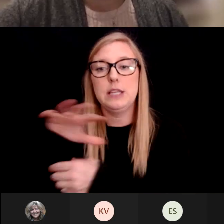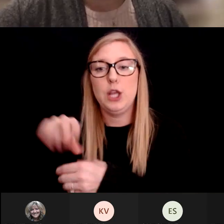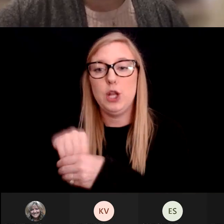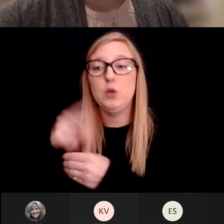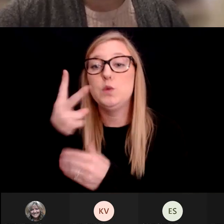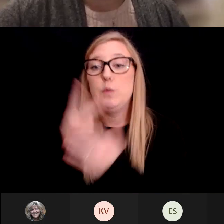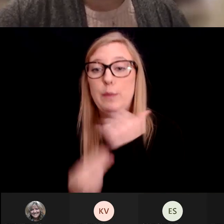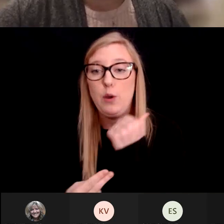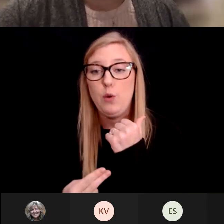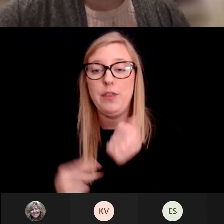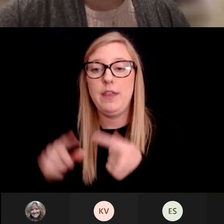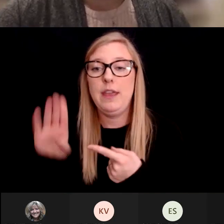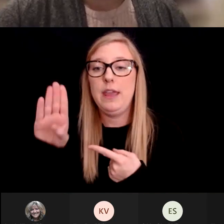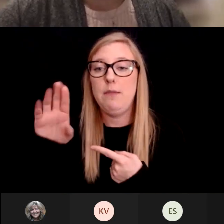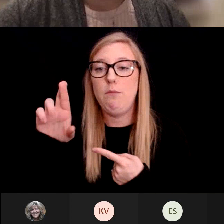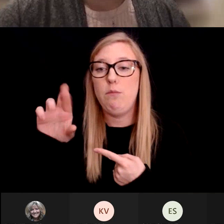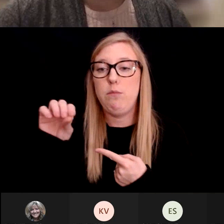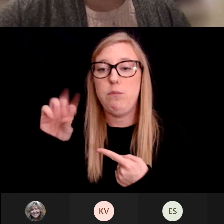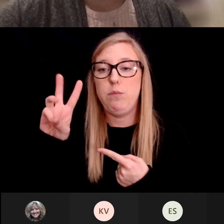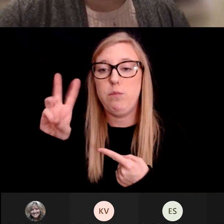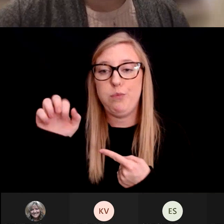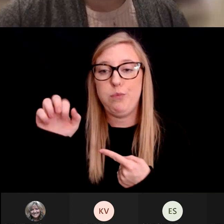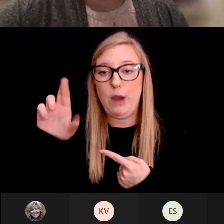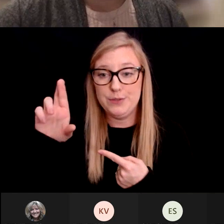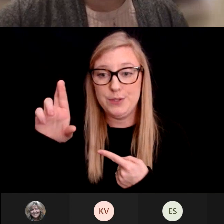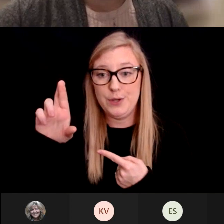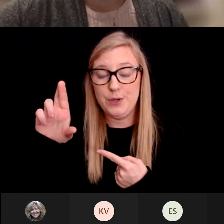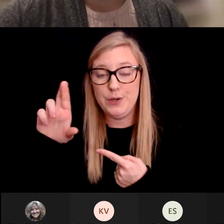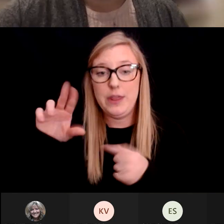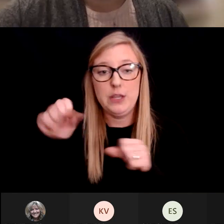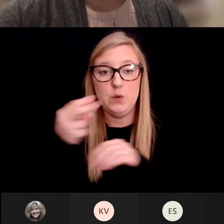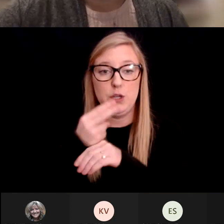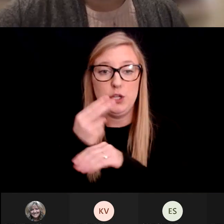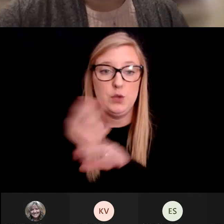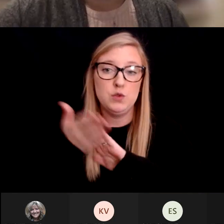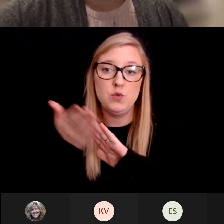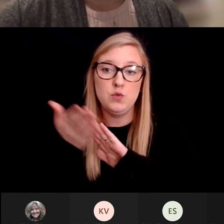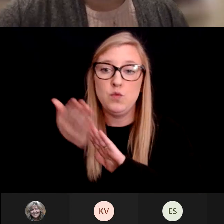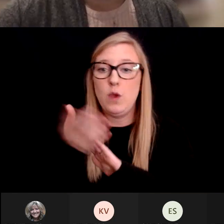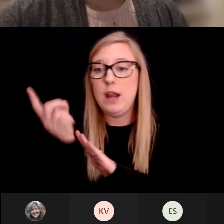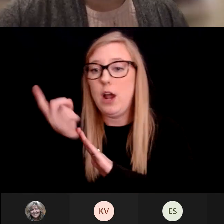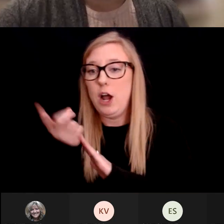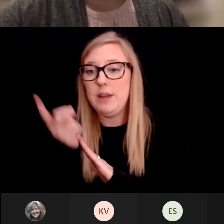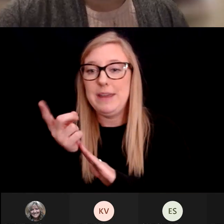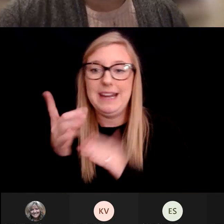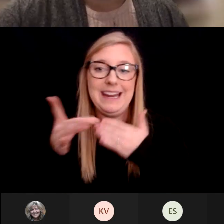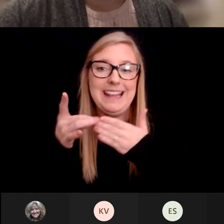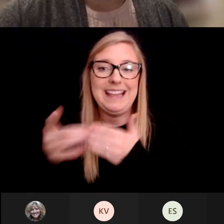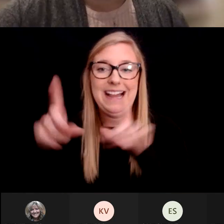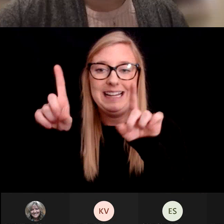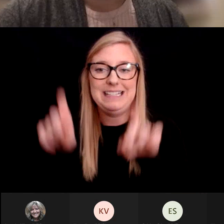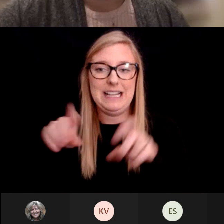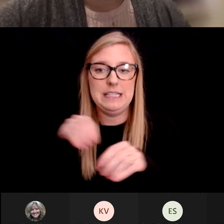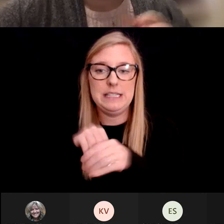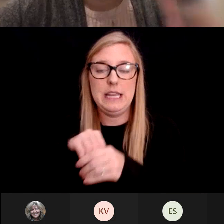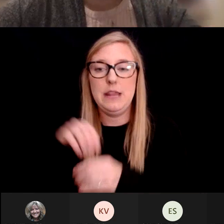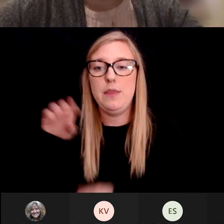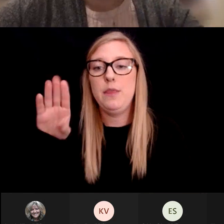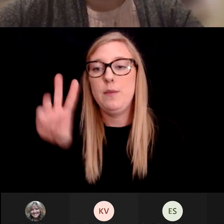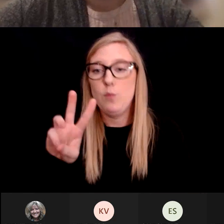both a browser extension that you can use to run automated and guided tests in browser to identify issues. It